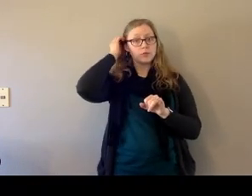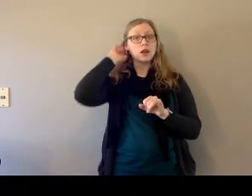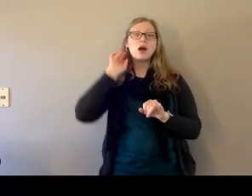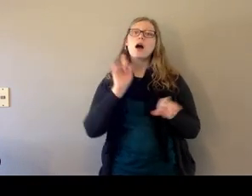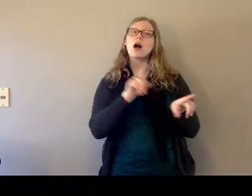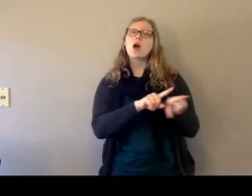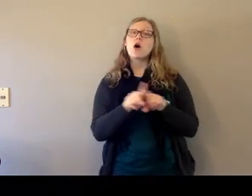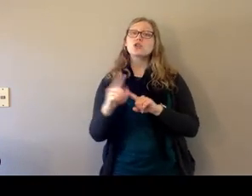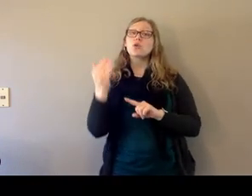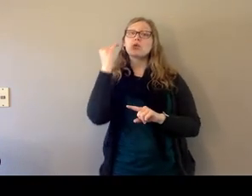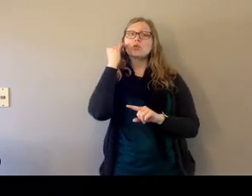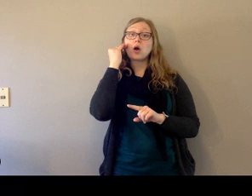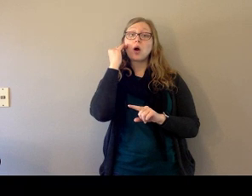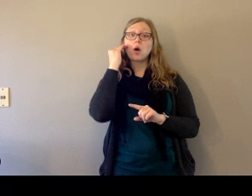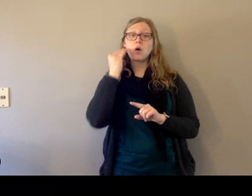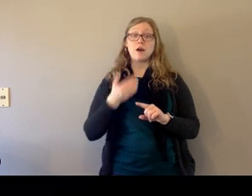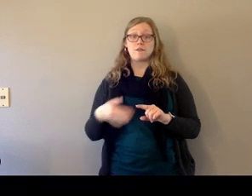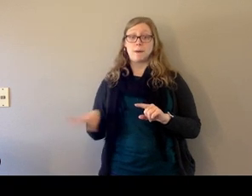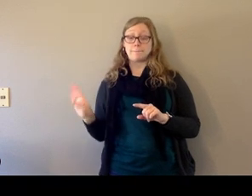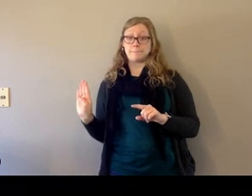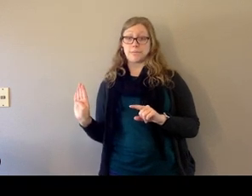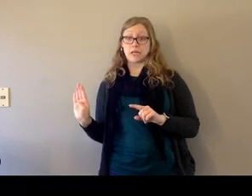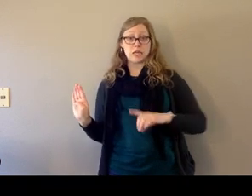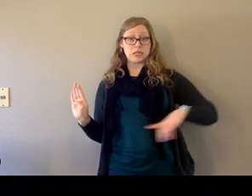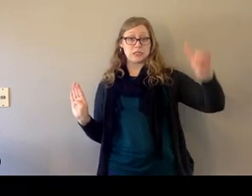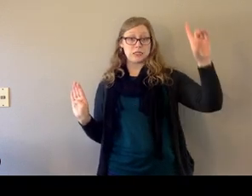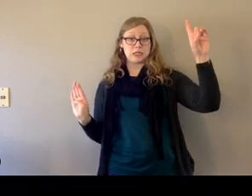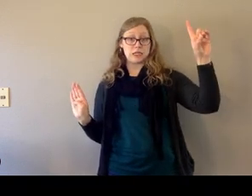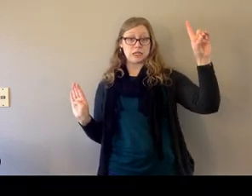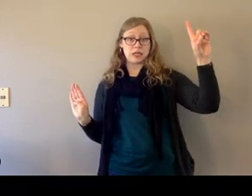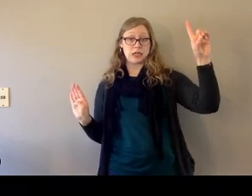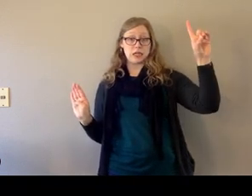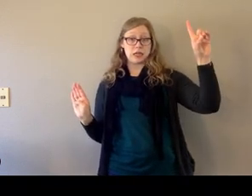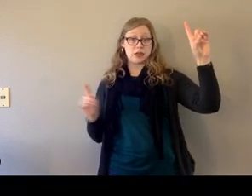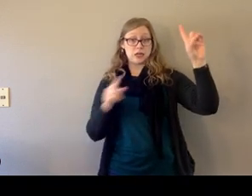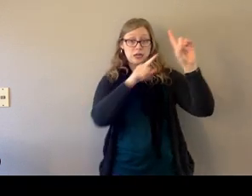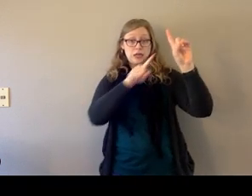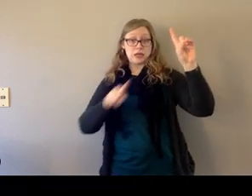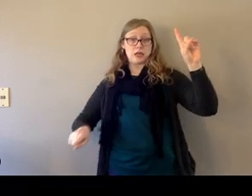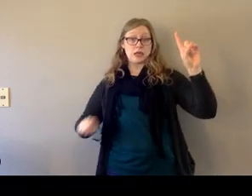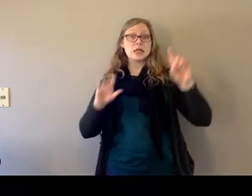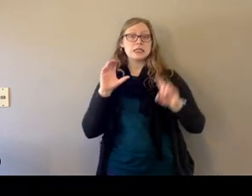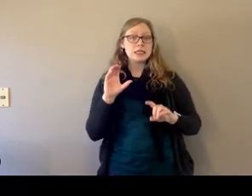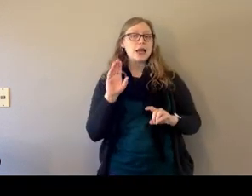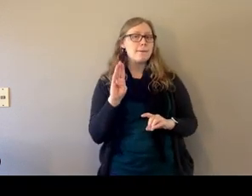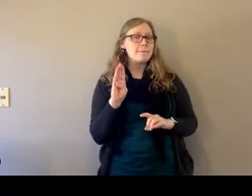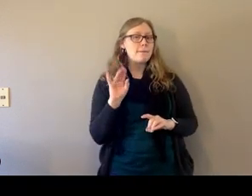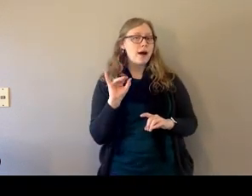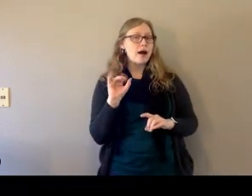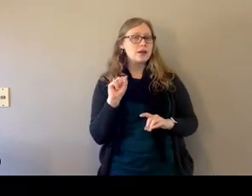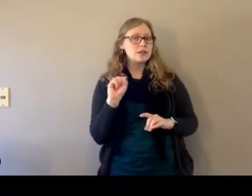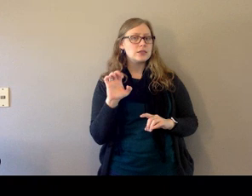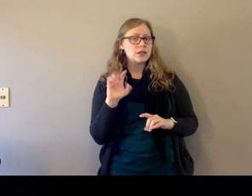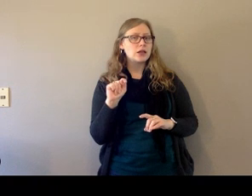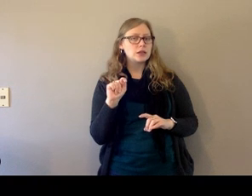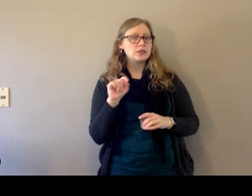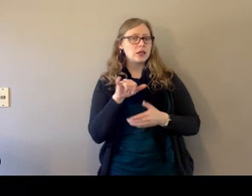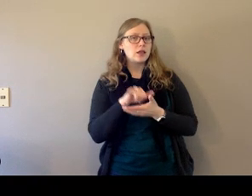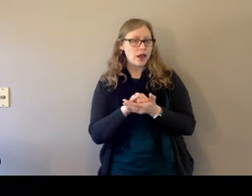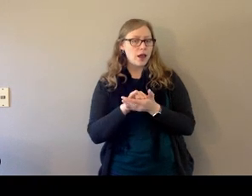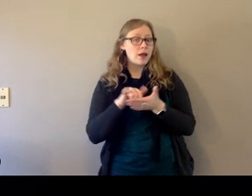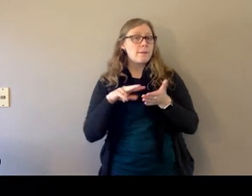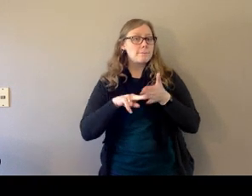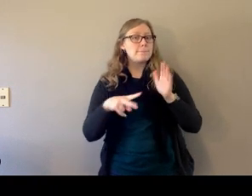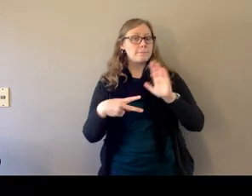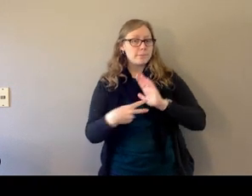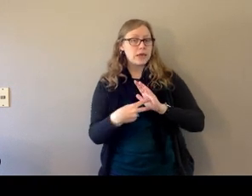from B to D, that C bisects it. It cuts it into two equal parts. So this BC